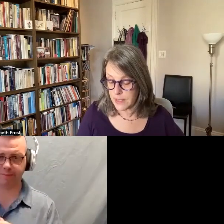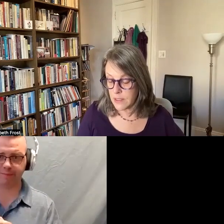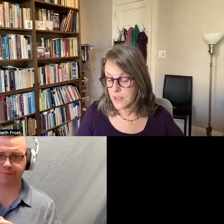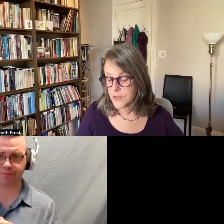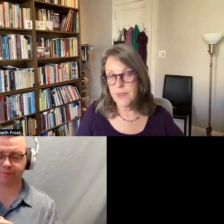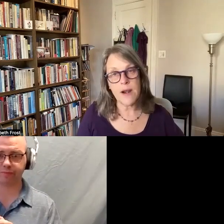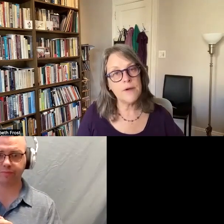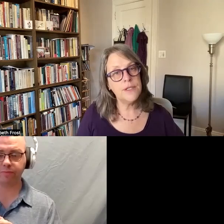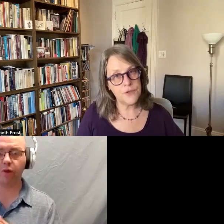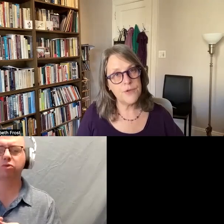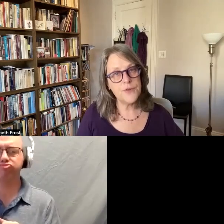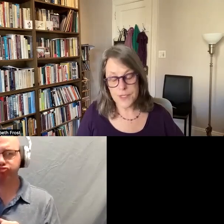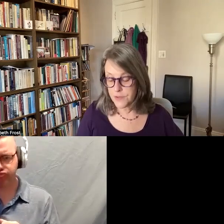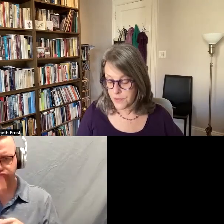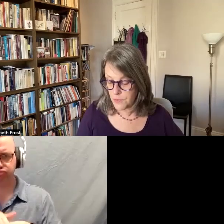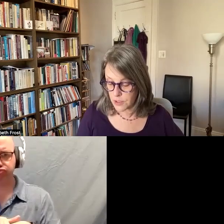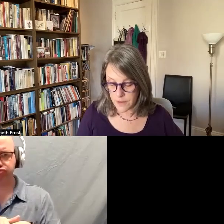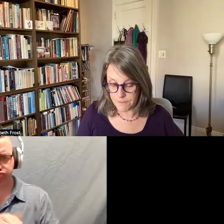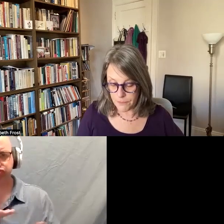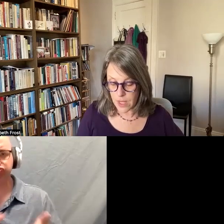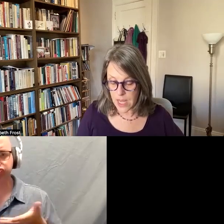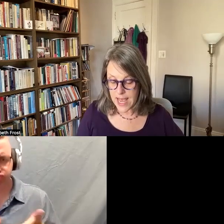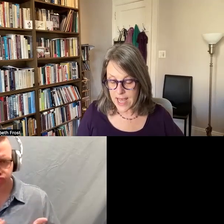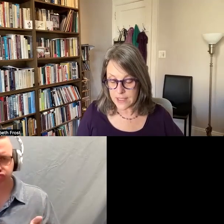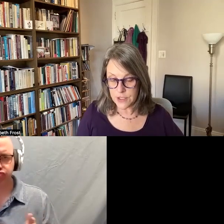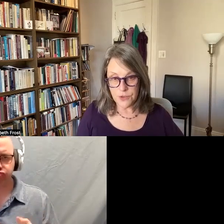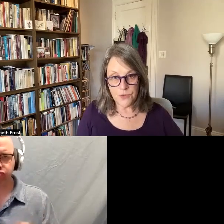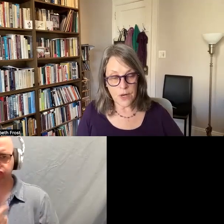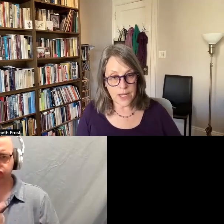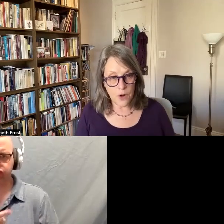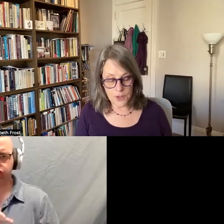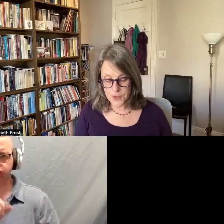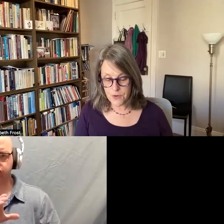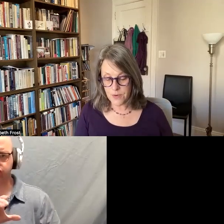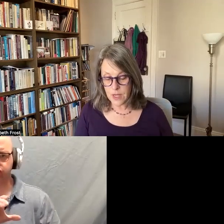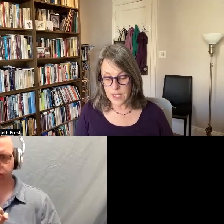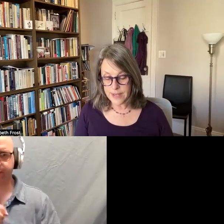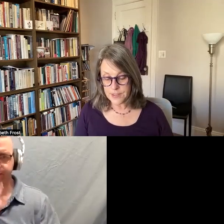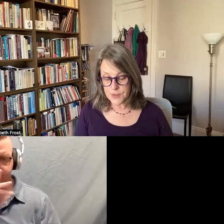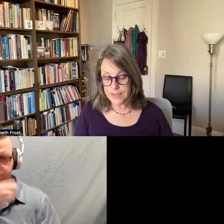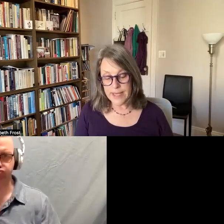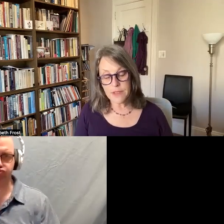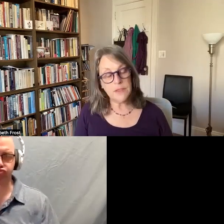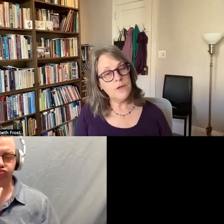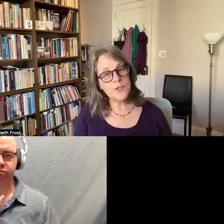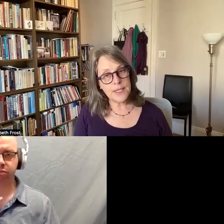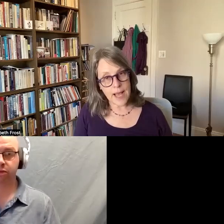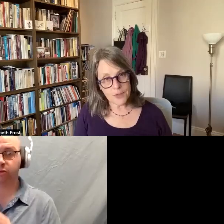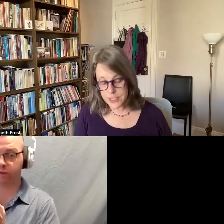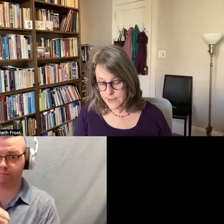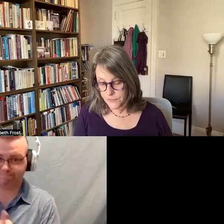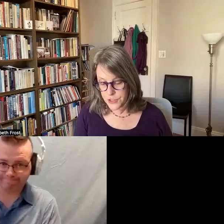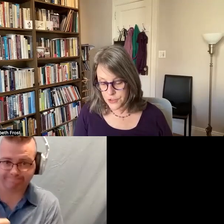your speaking so that our interpreters can do their work. And you can also display the